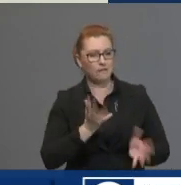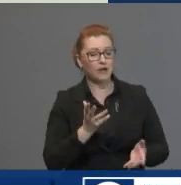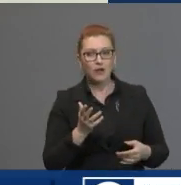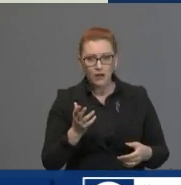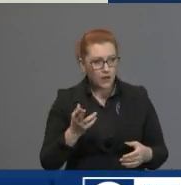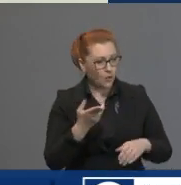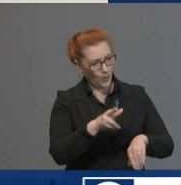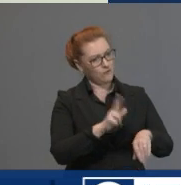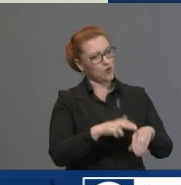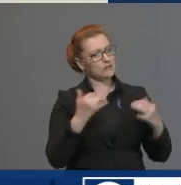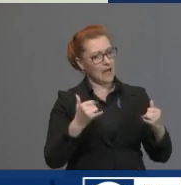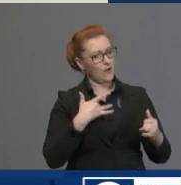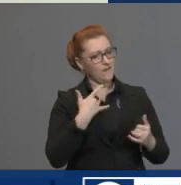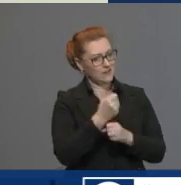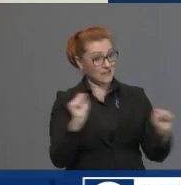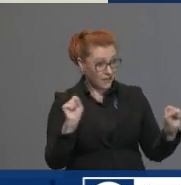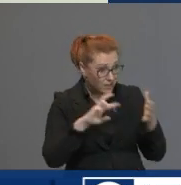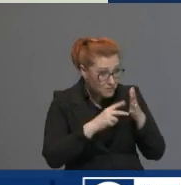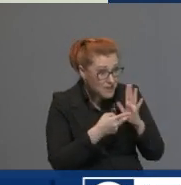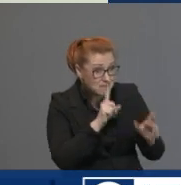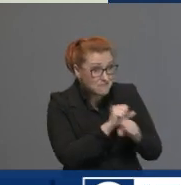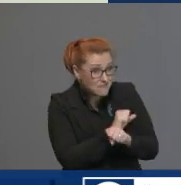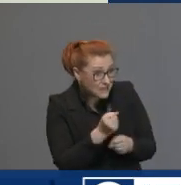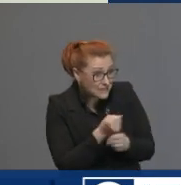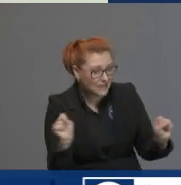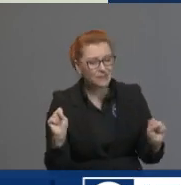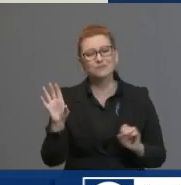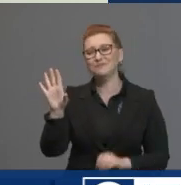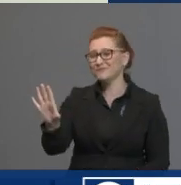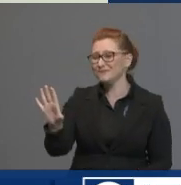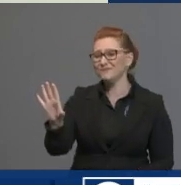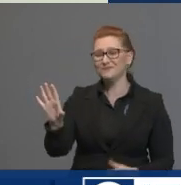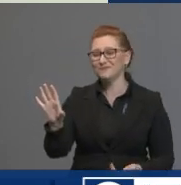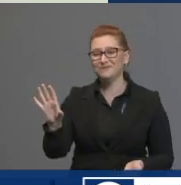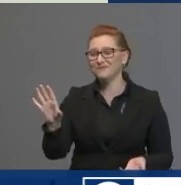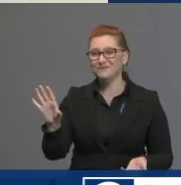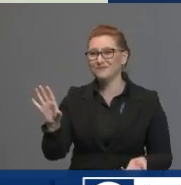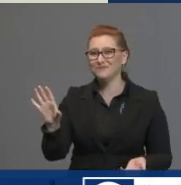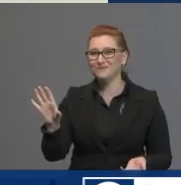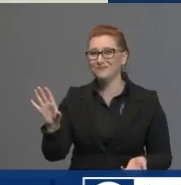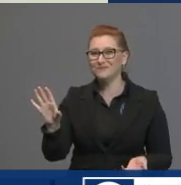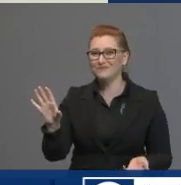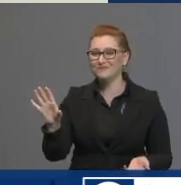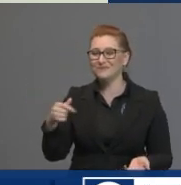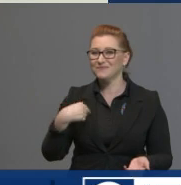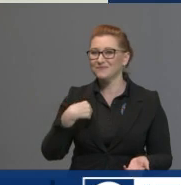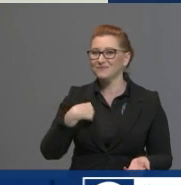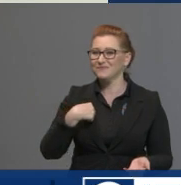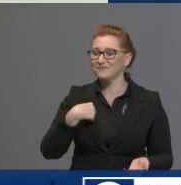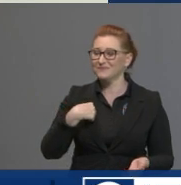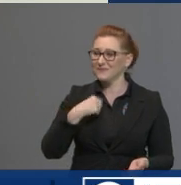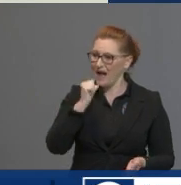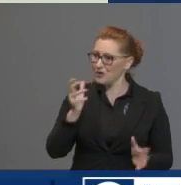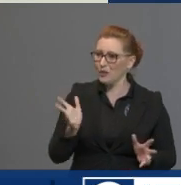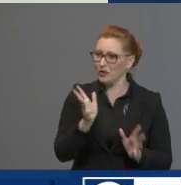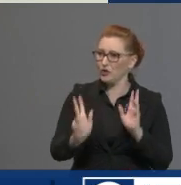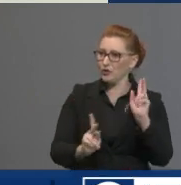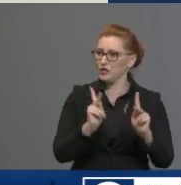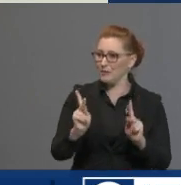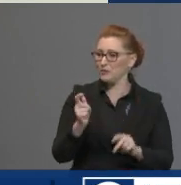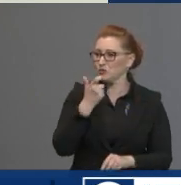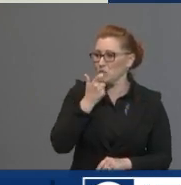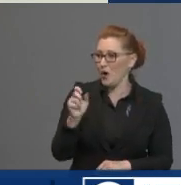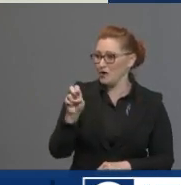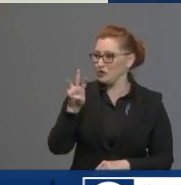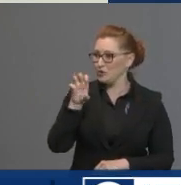well, of course, now I feel safe. Well, I guess, Howie, I wouldn't address people to feel safe by what they see on